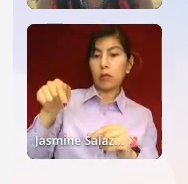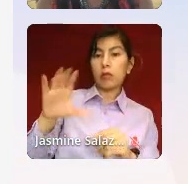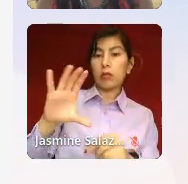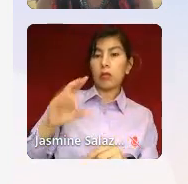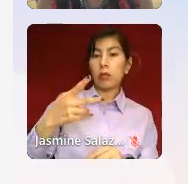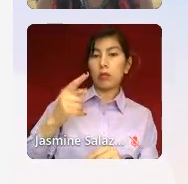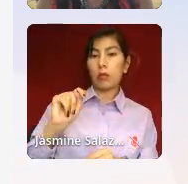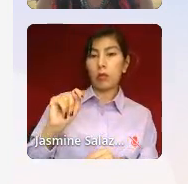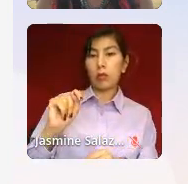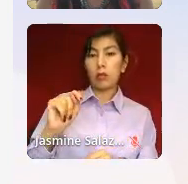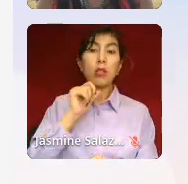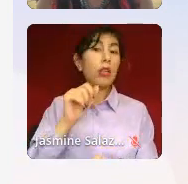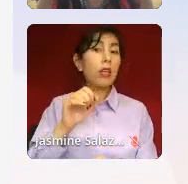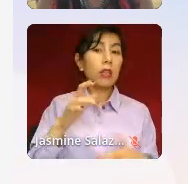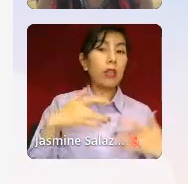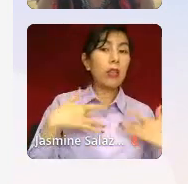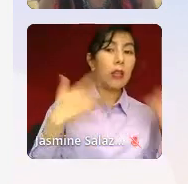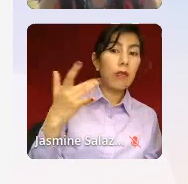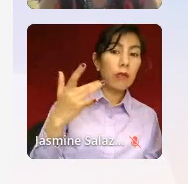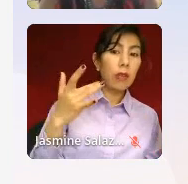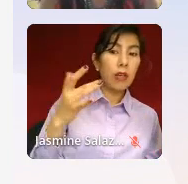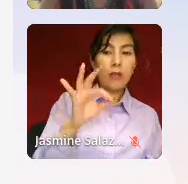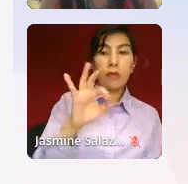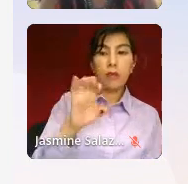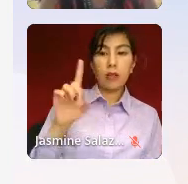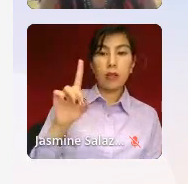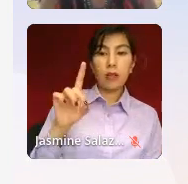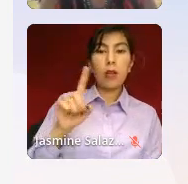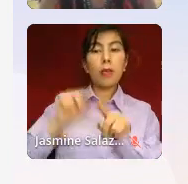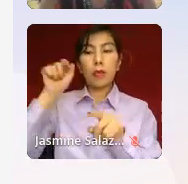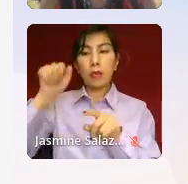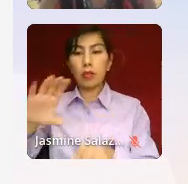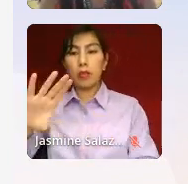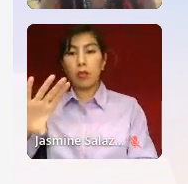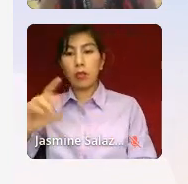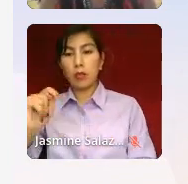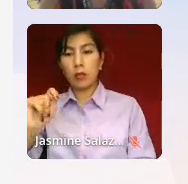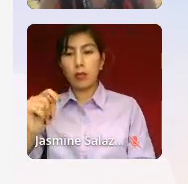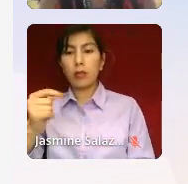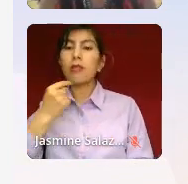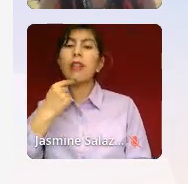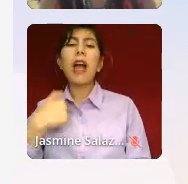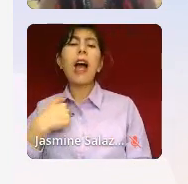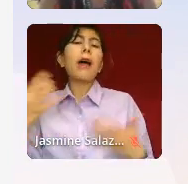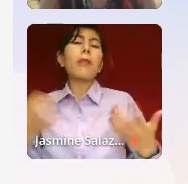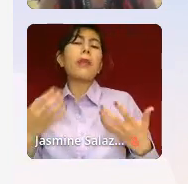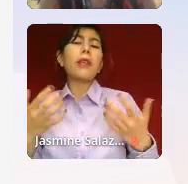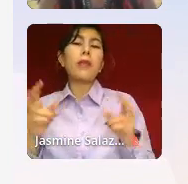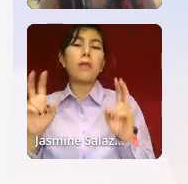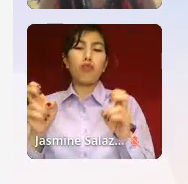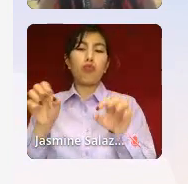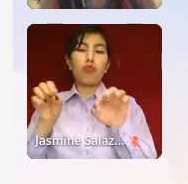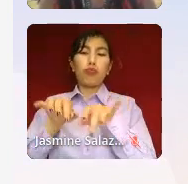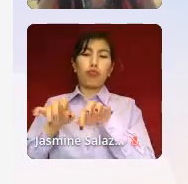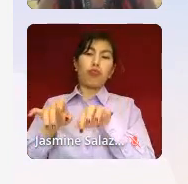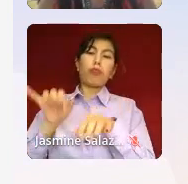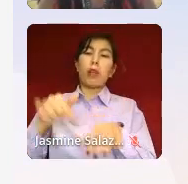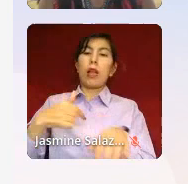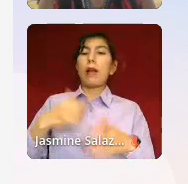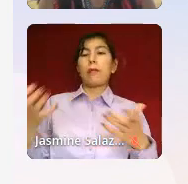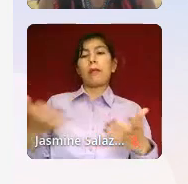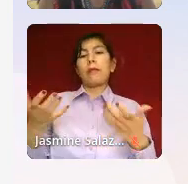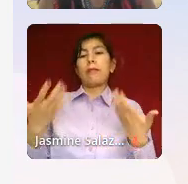the event feed, but in the chat, I'd like you to say, I'm here. Just write that in the chat.